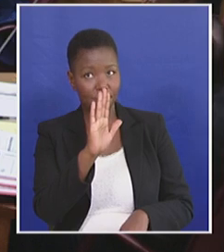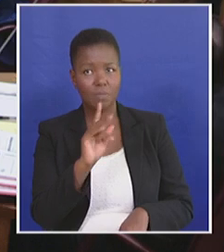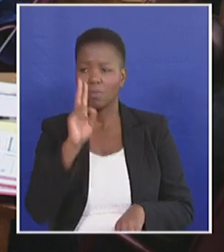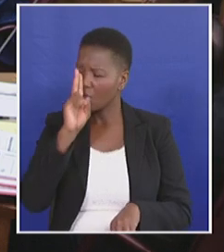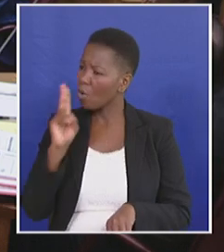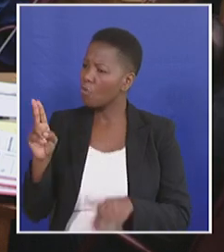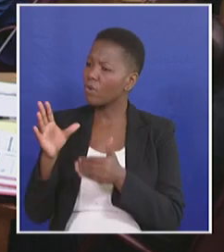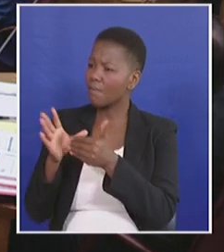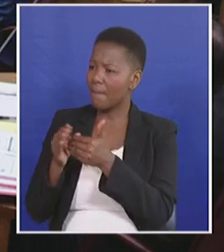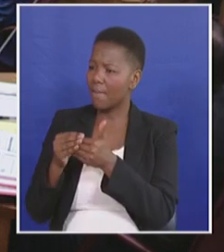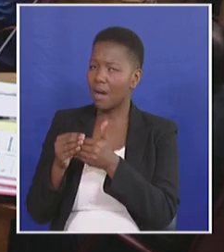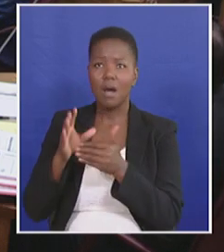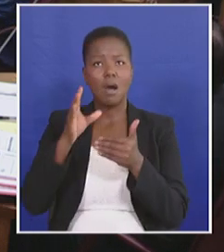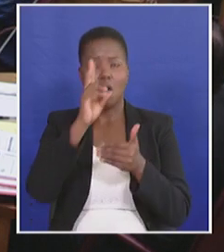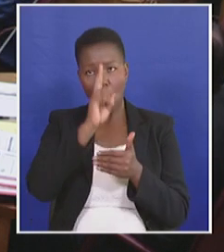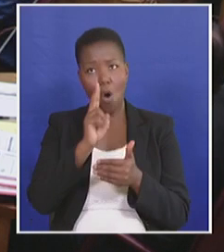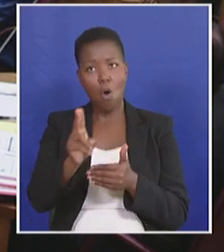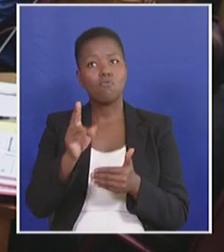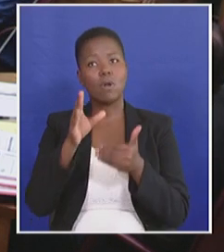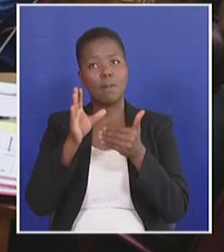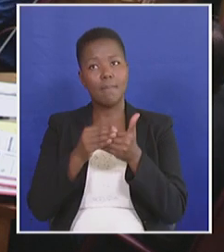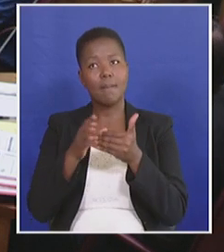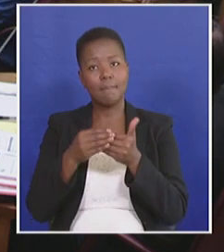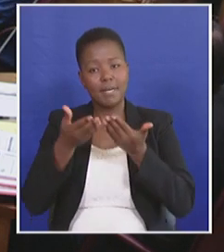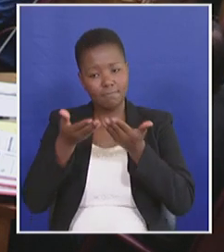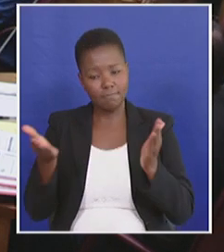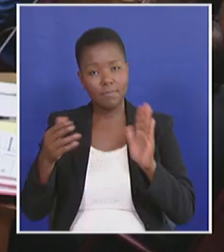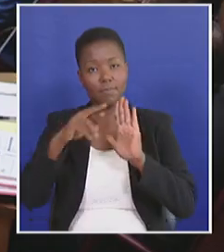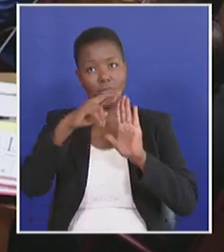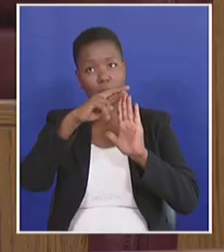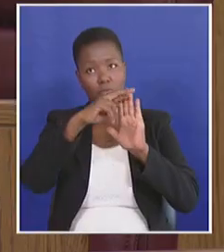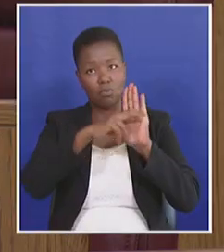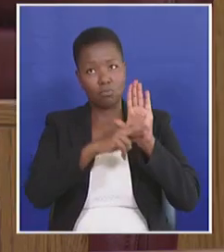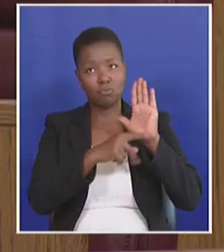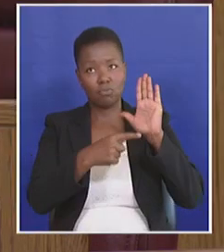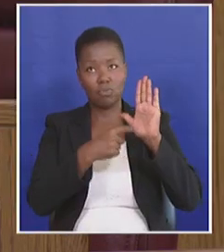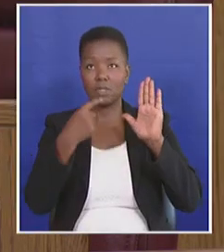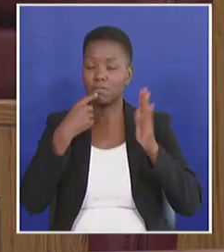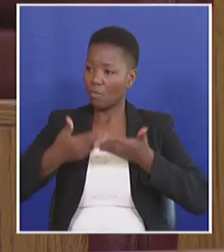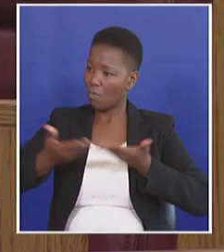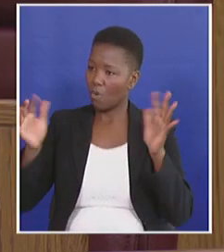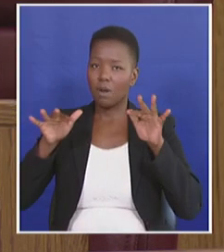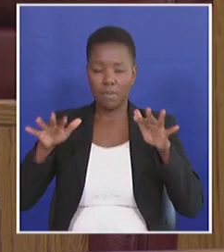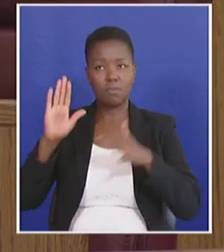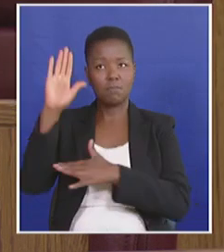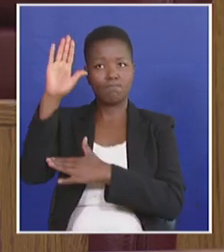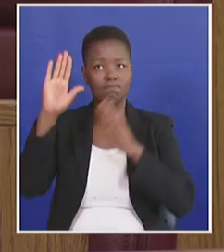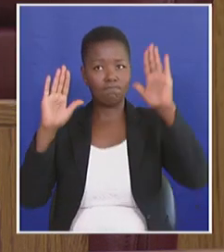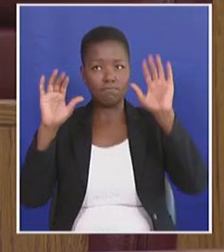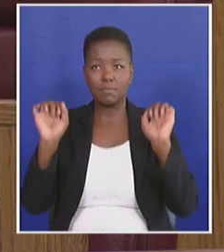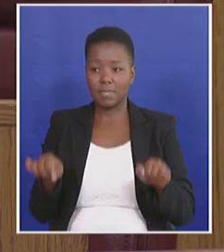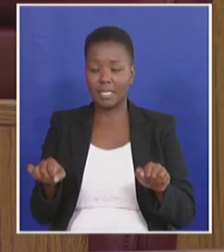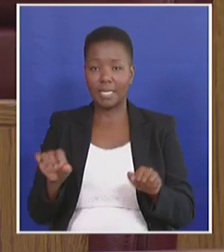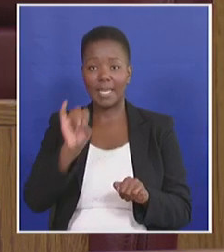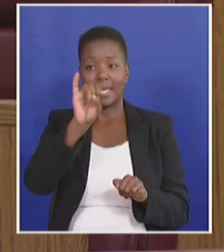Honorable members, the rules of this house allows everybody to put on a point of order. If he